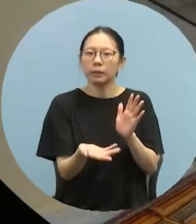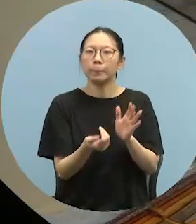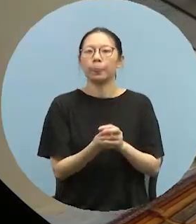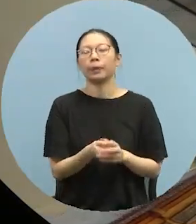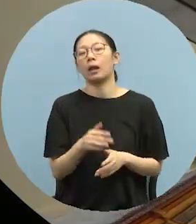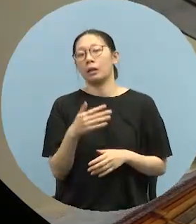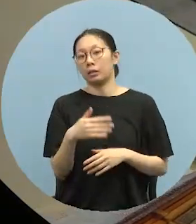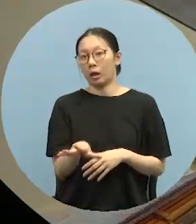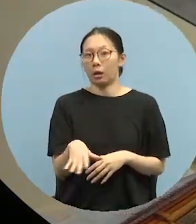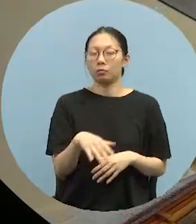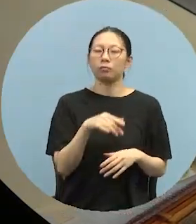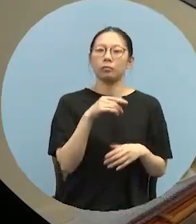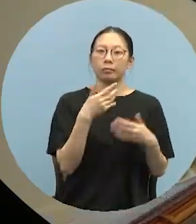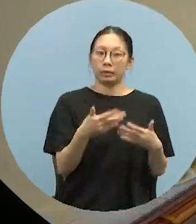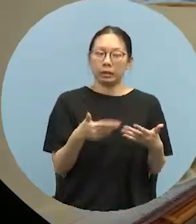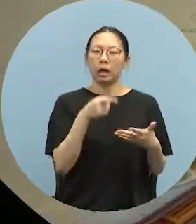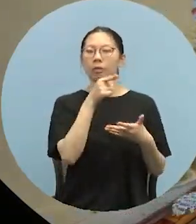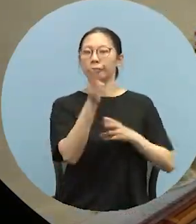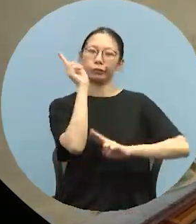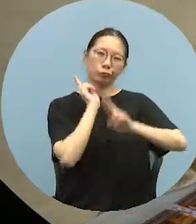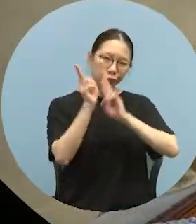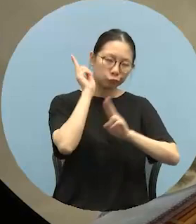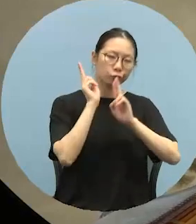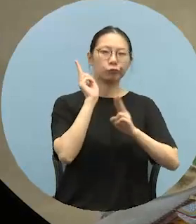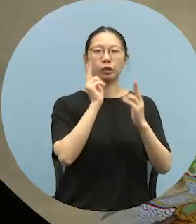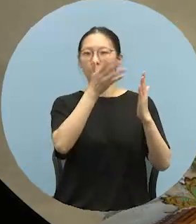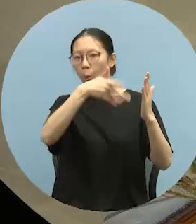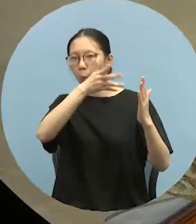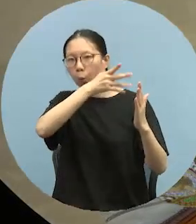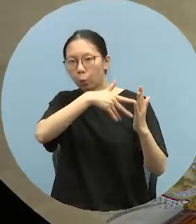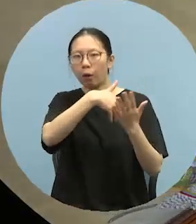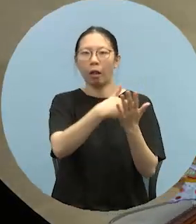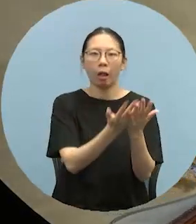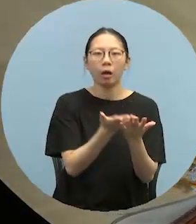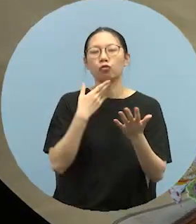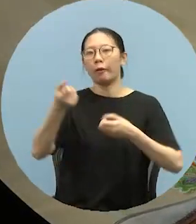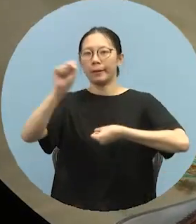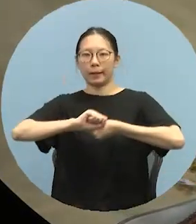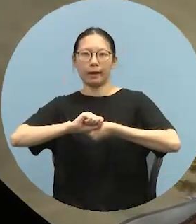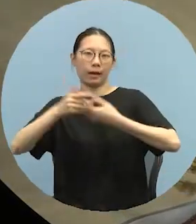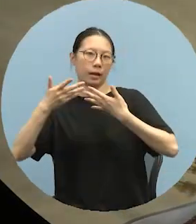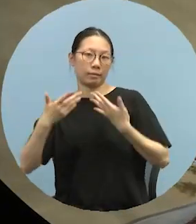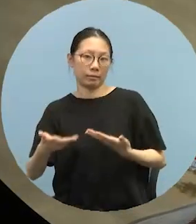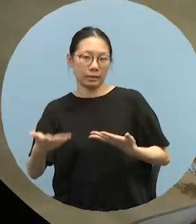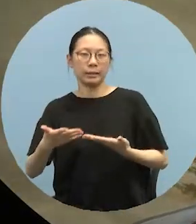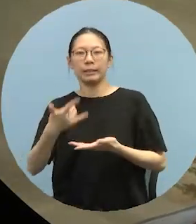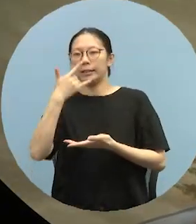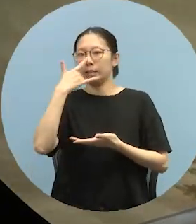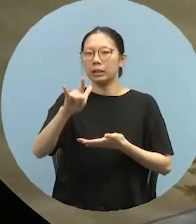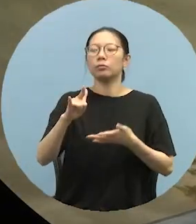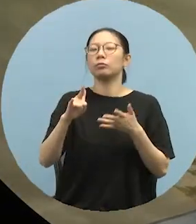I can take these historical objects and give them a new